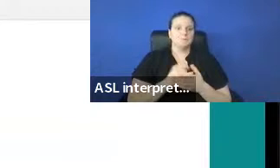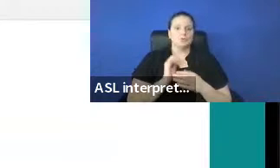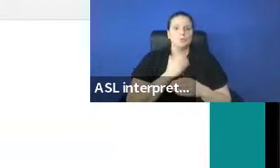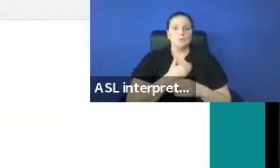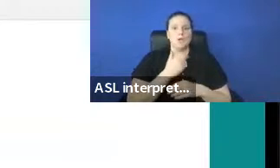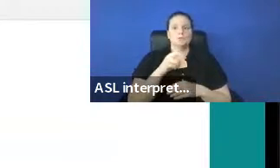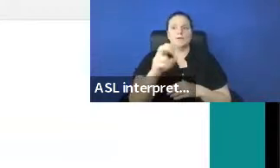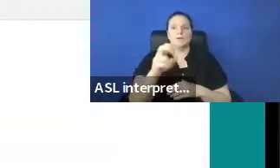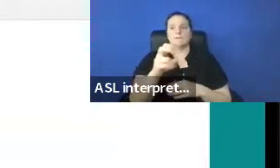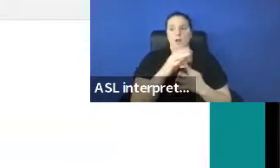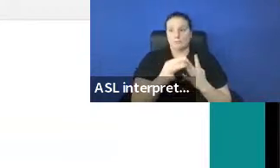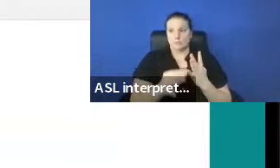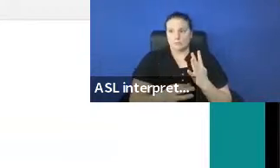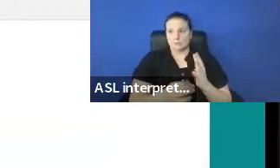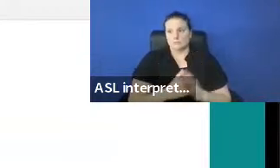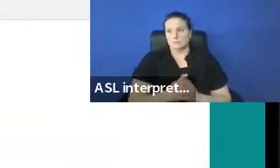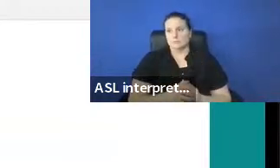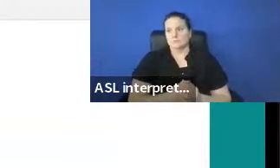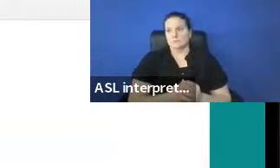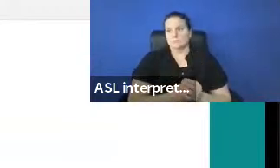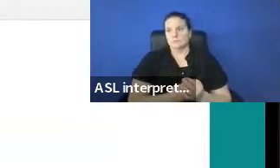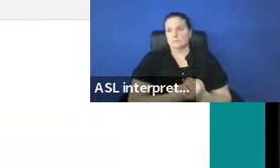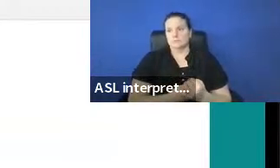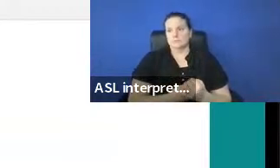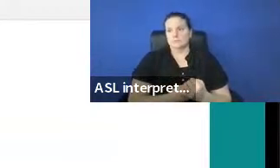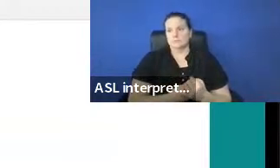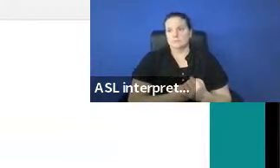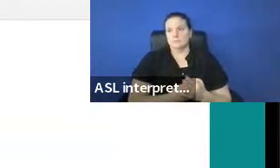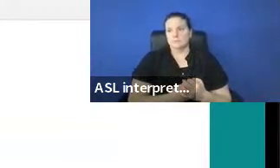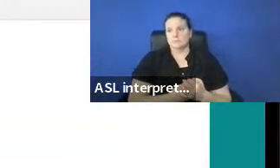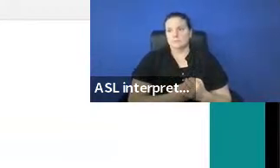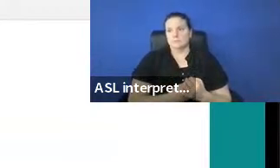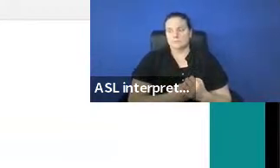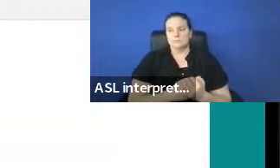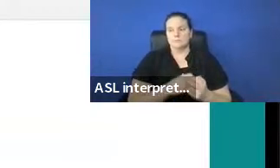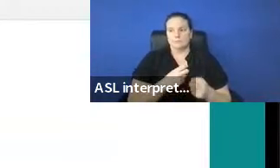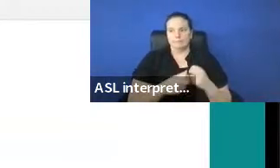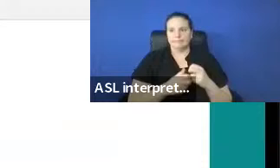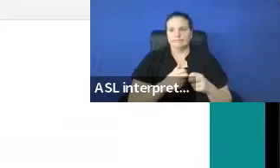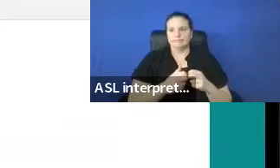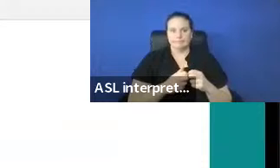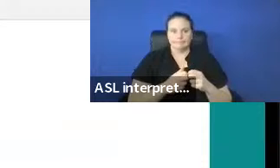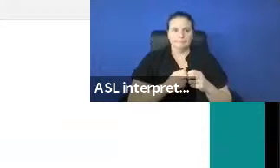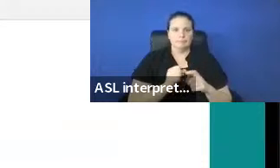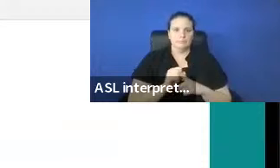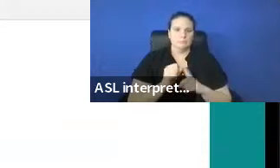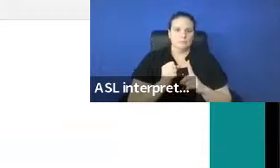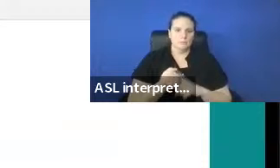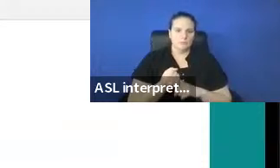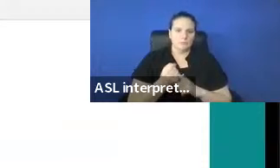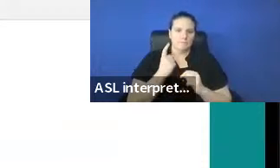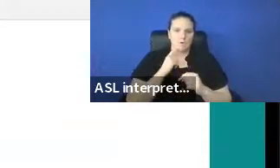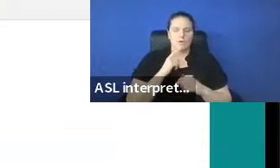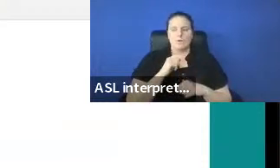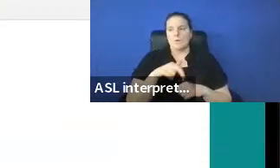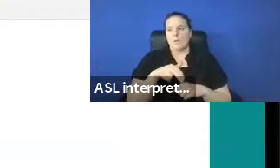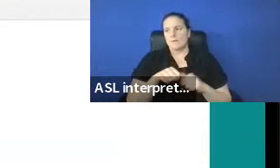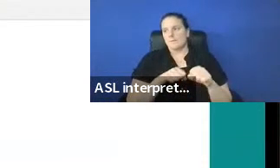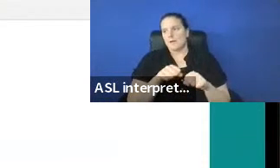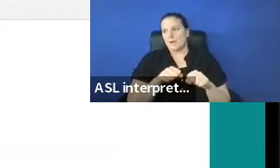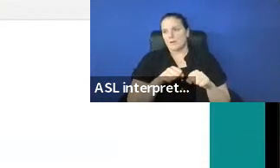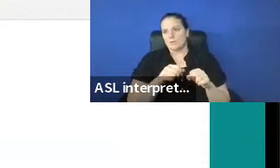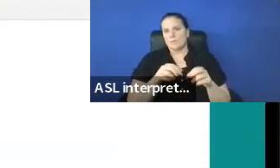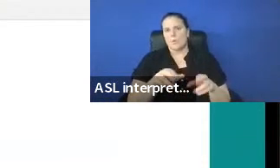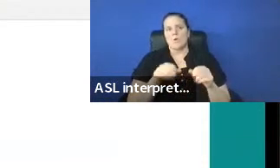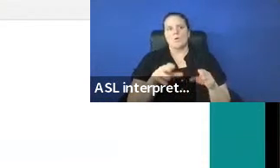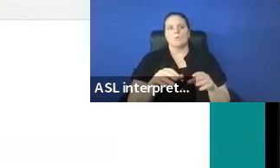traveling options. And then pretty difficult conditions for the walk, bike, and roll communities in and